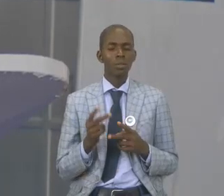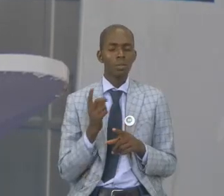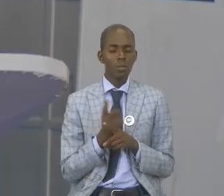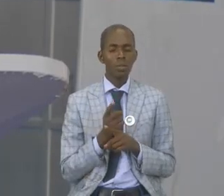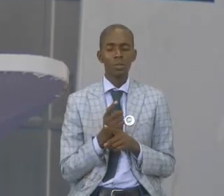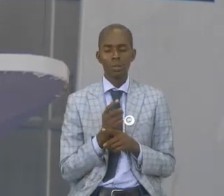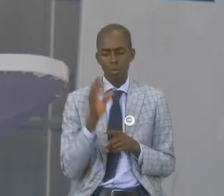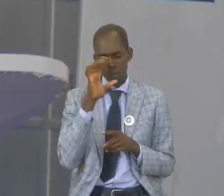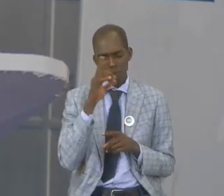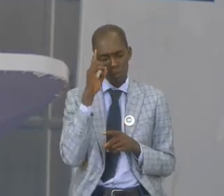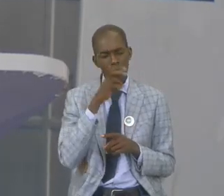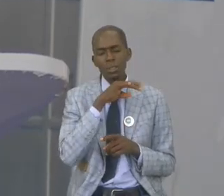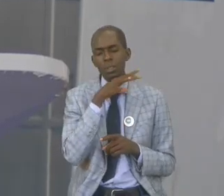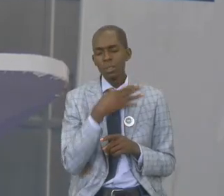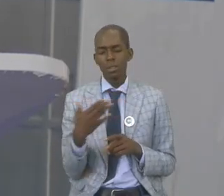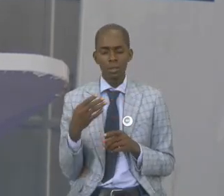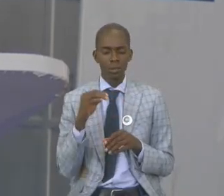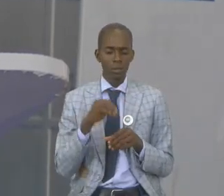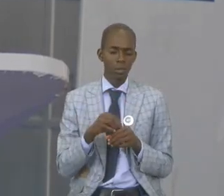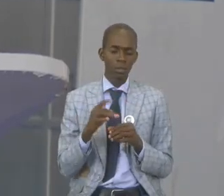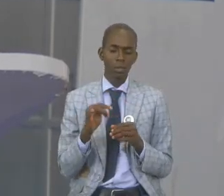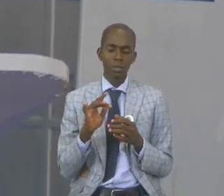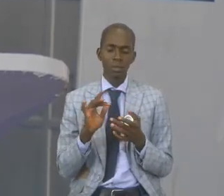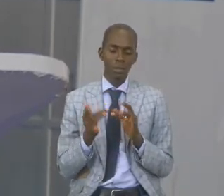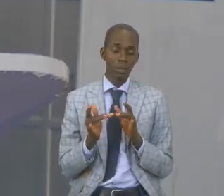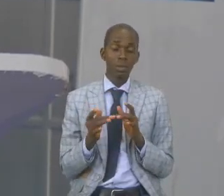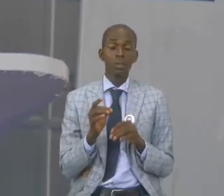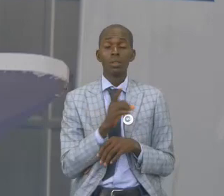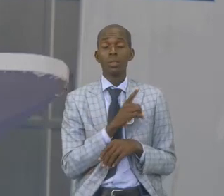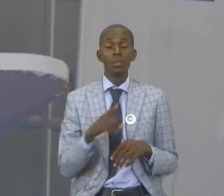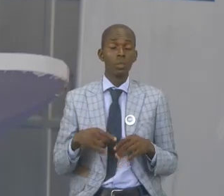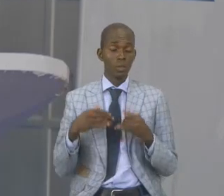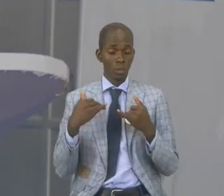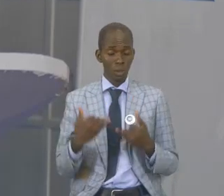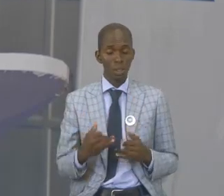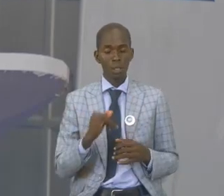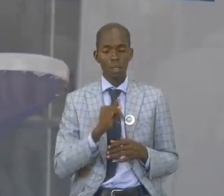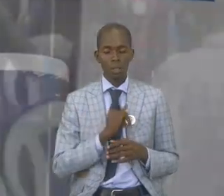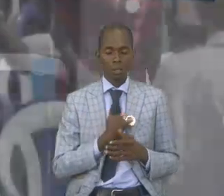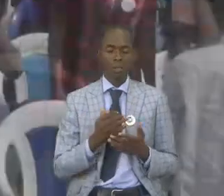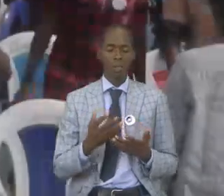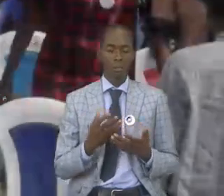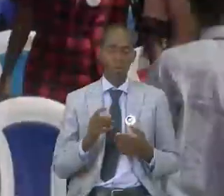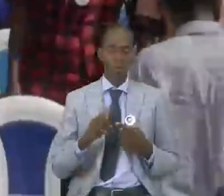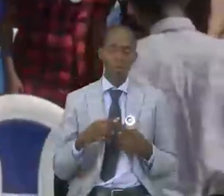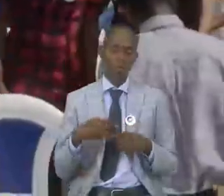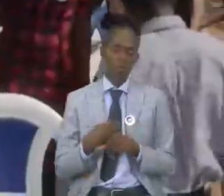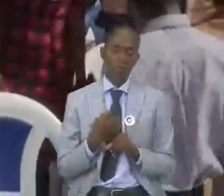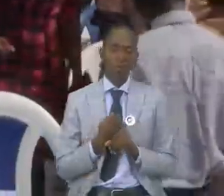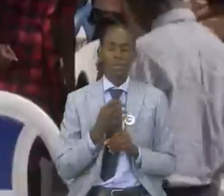dirty things on the internet now. I want to make a way in life.